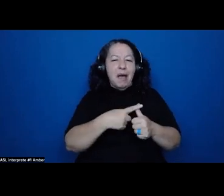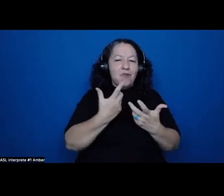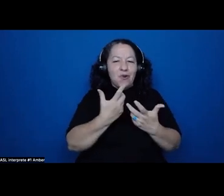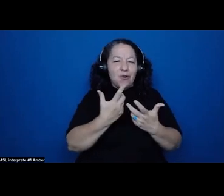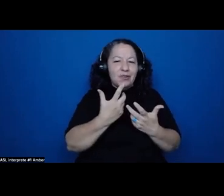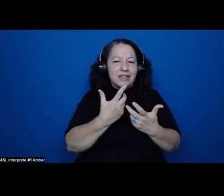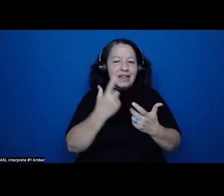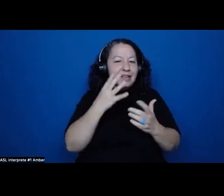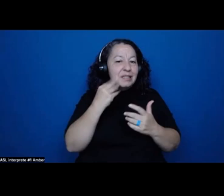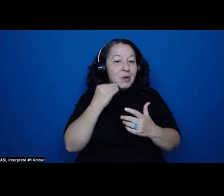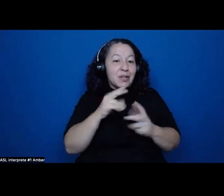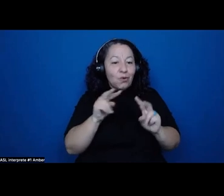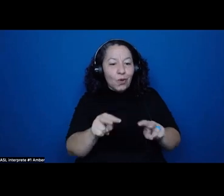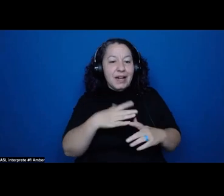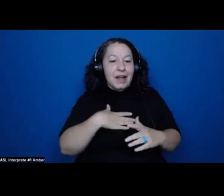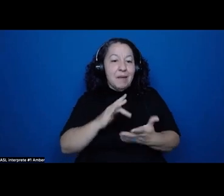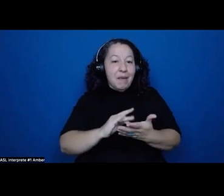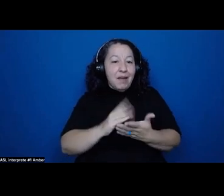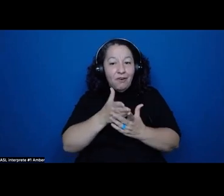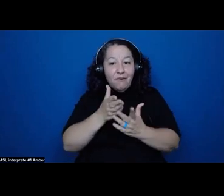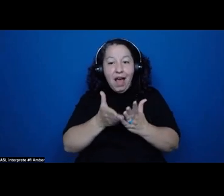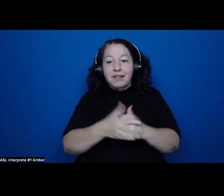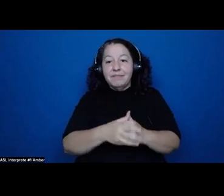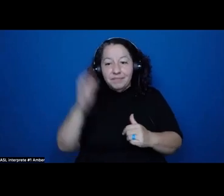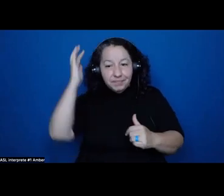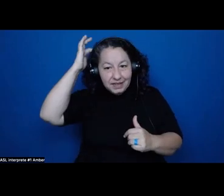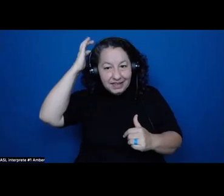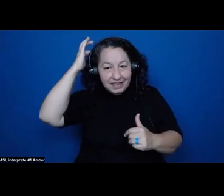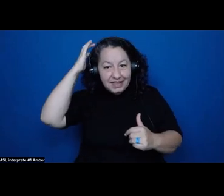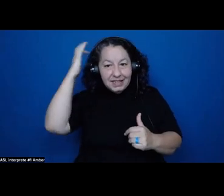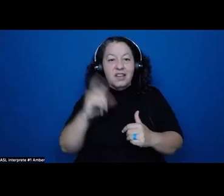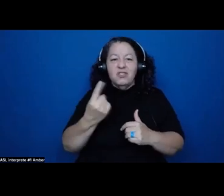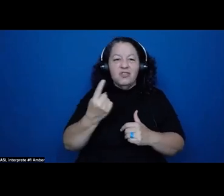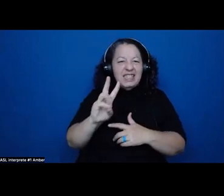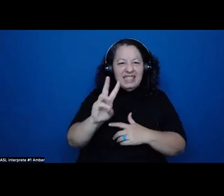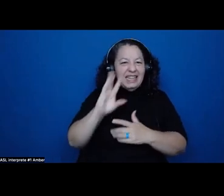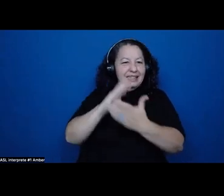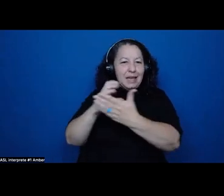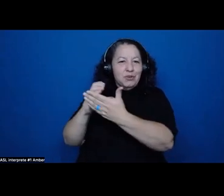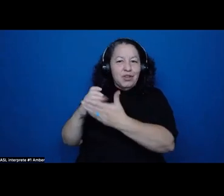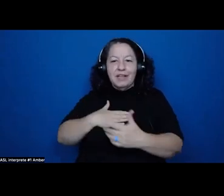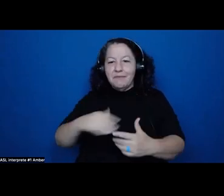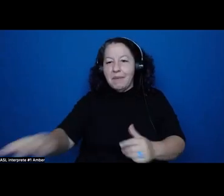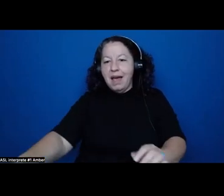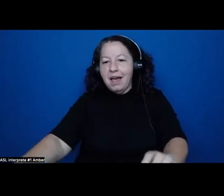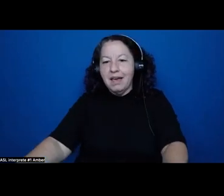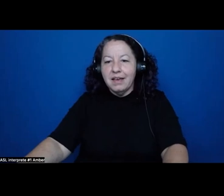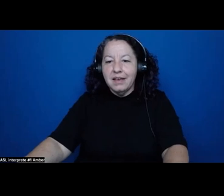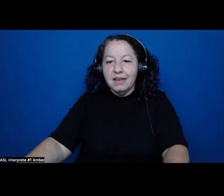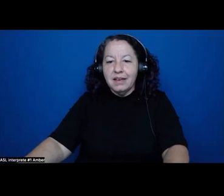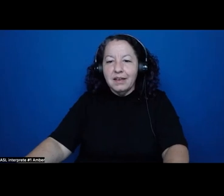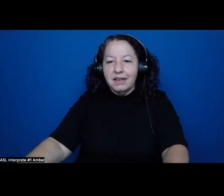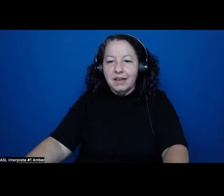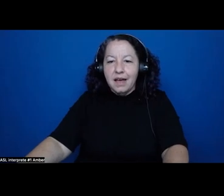this installation as well as this activation, and it's just 6 images of my really my hands